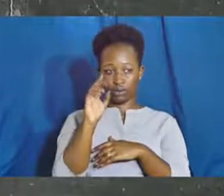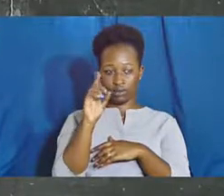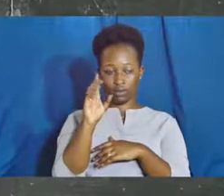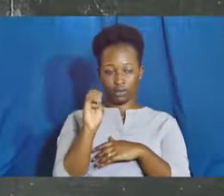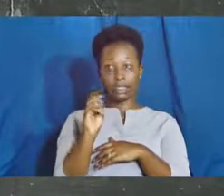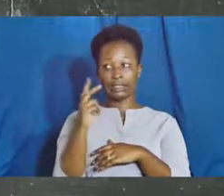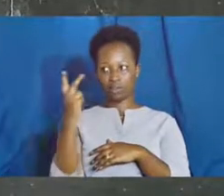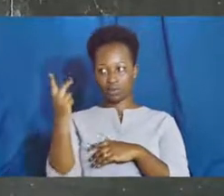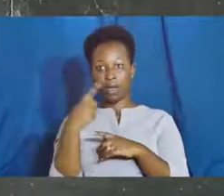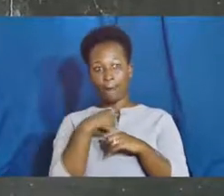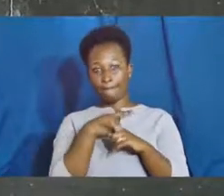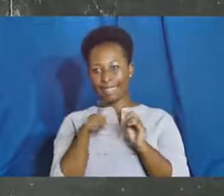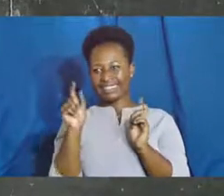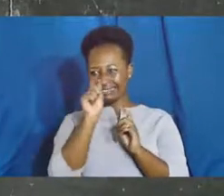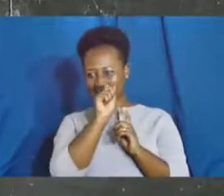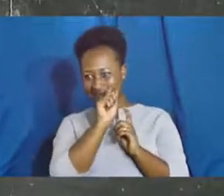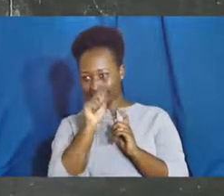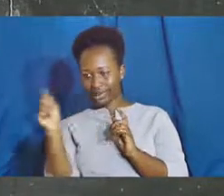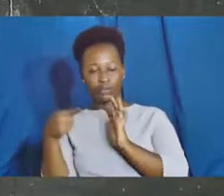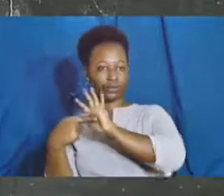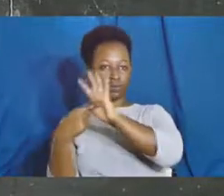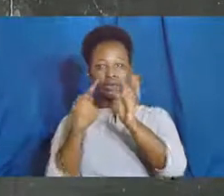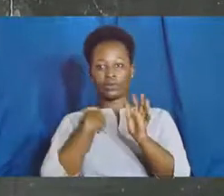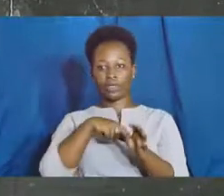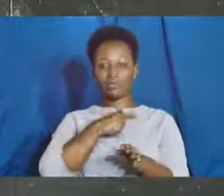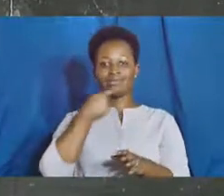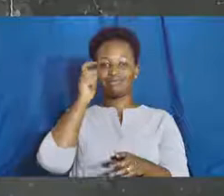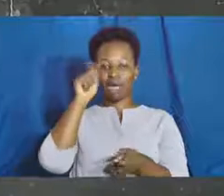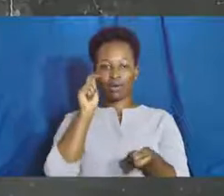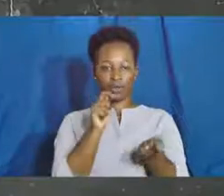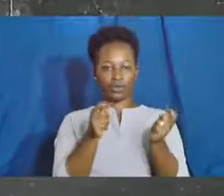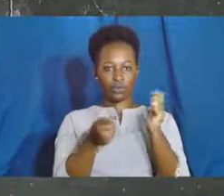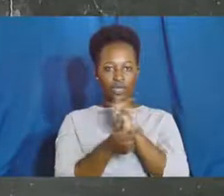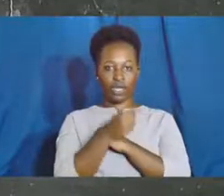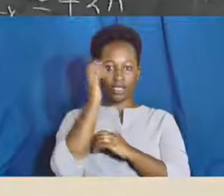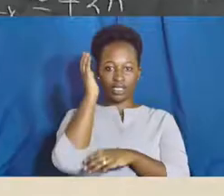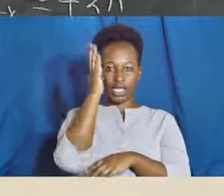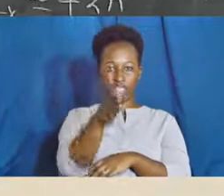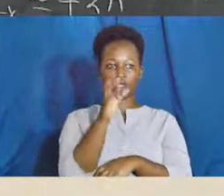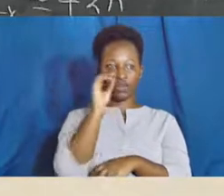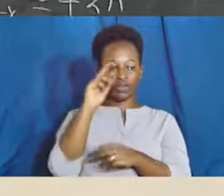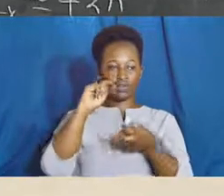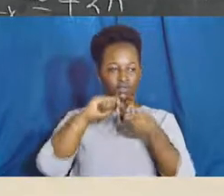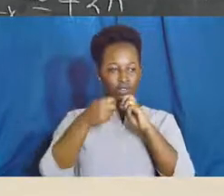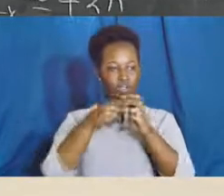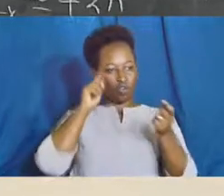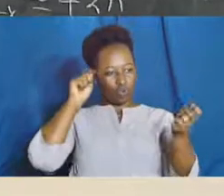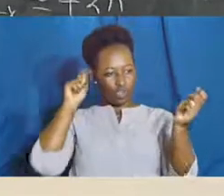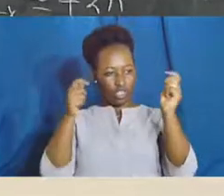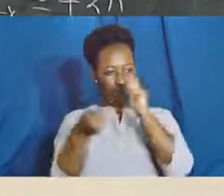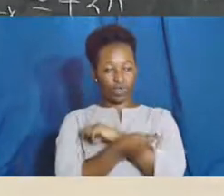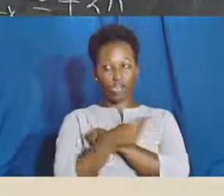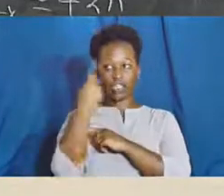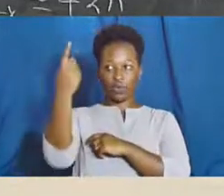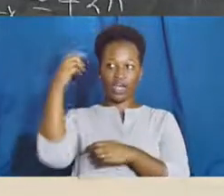there shows that we have to change the direction of this current to be the one input. Do